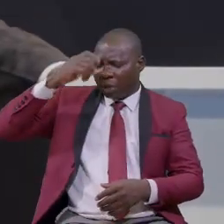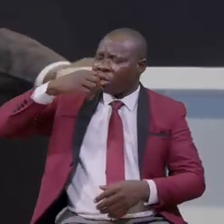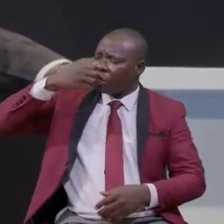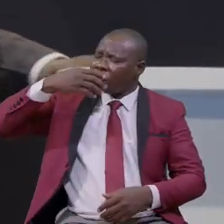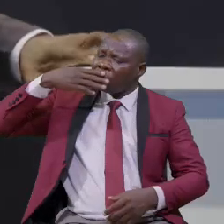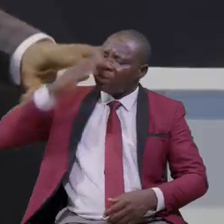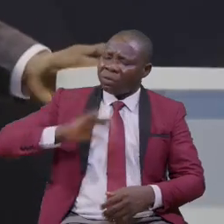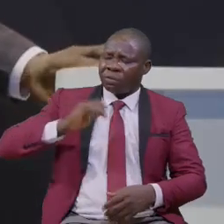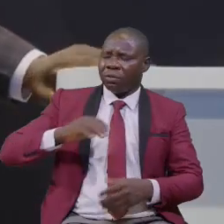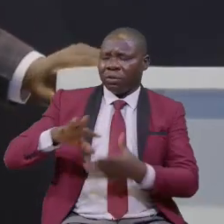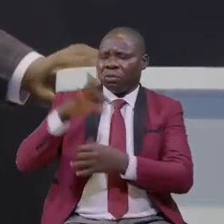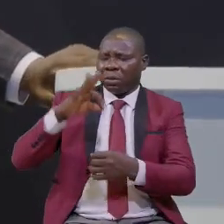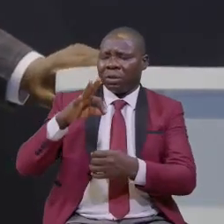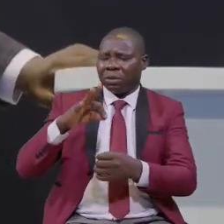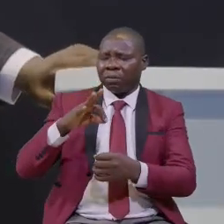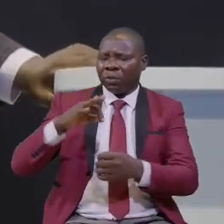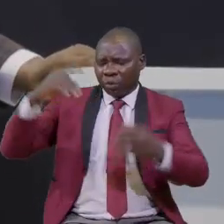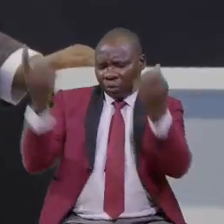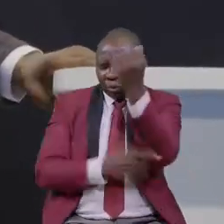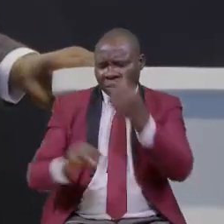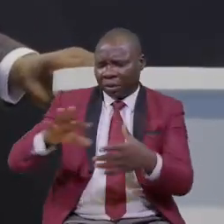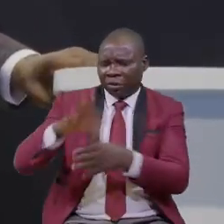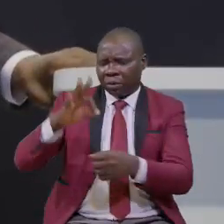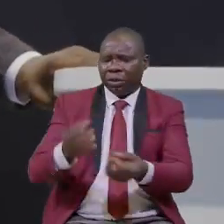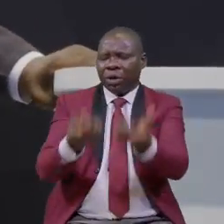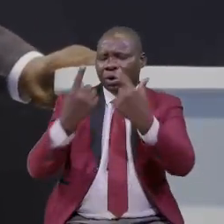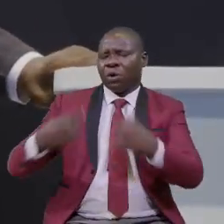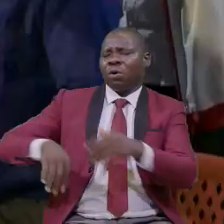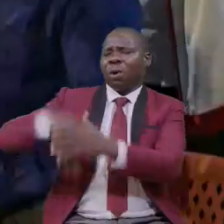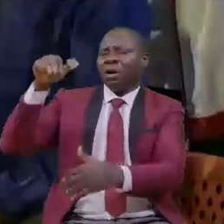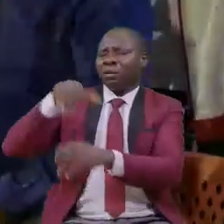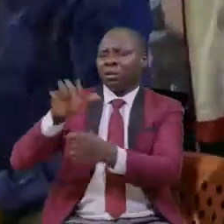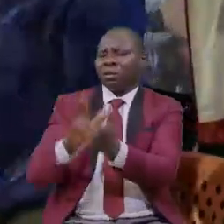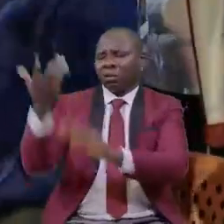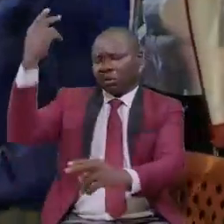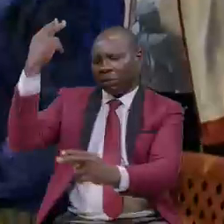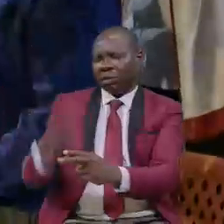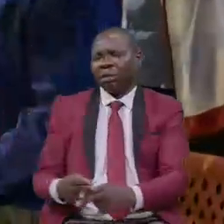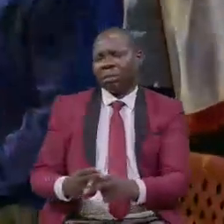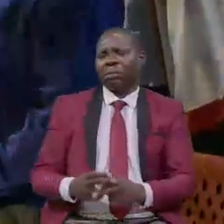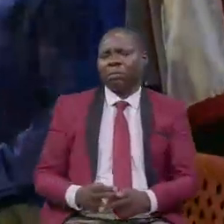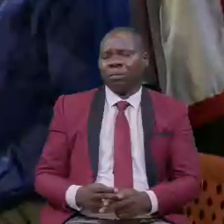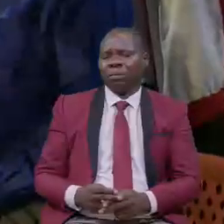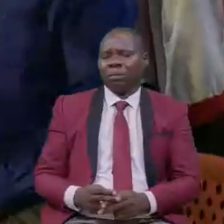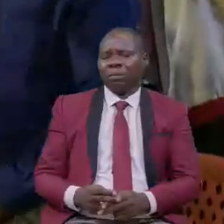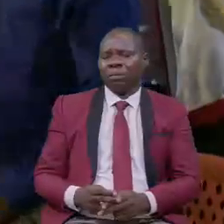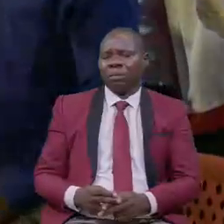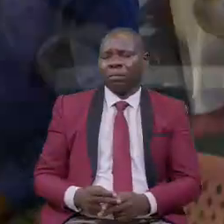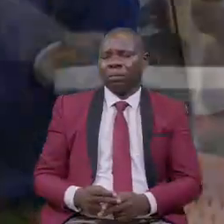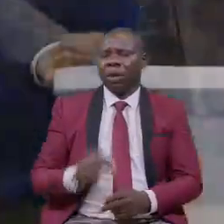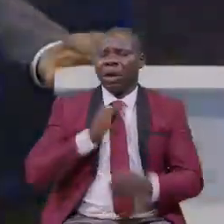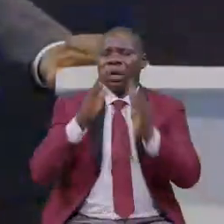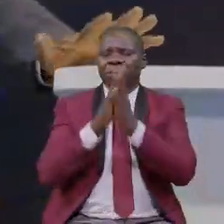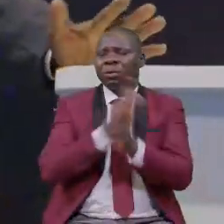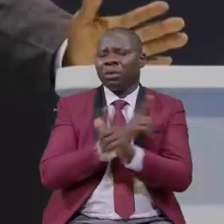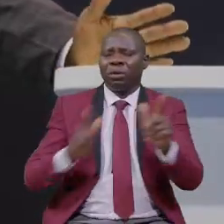spirit, tormenting spirit, come out in Jesus' name. I pray, Lord,